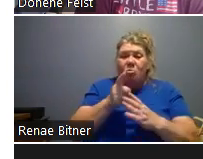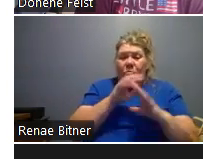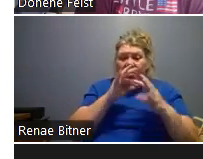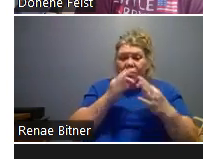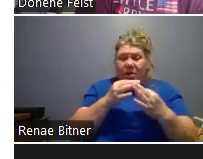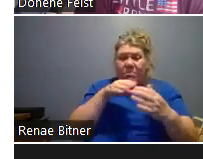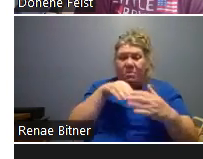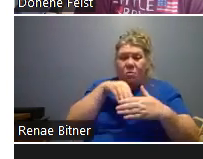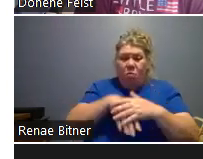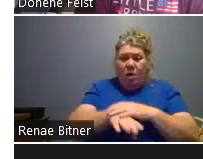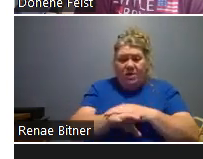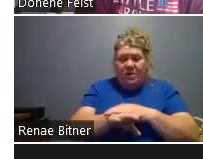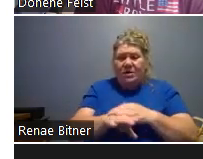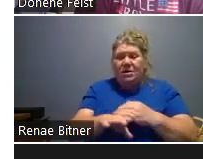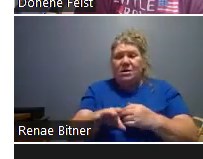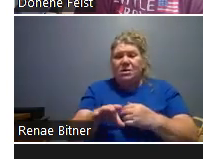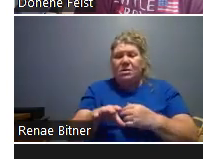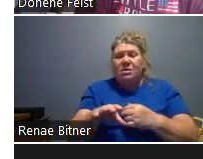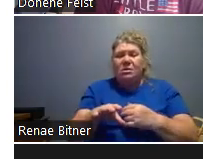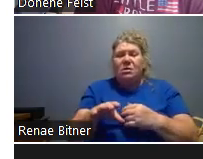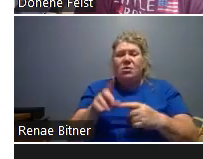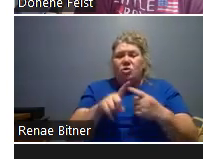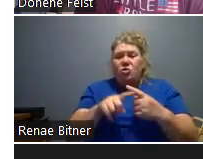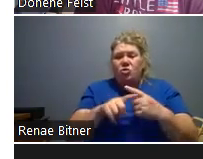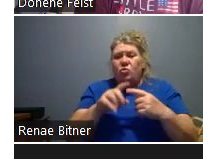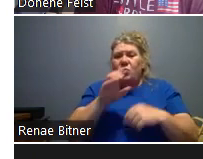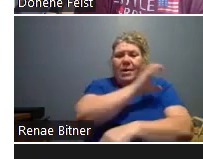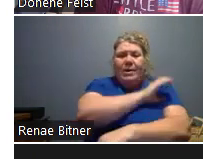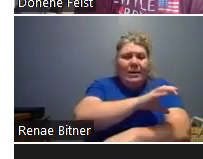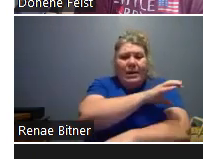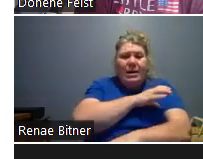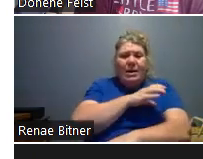walks into a facility, a clinic, wherever.